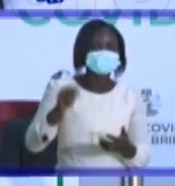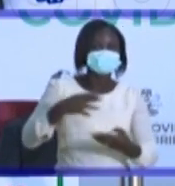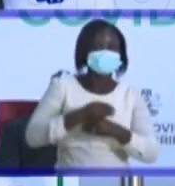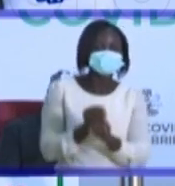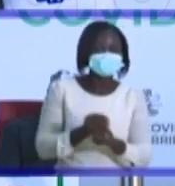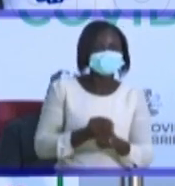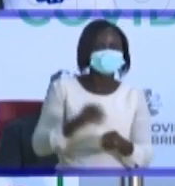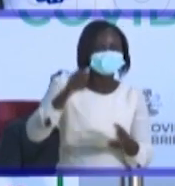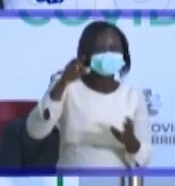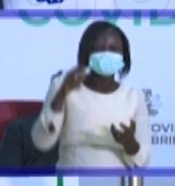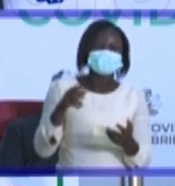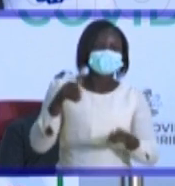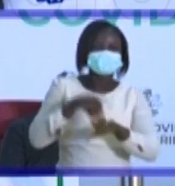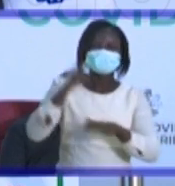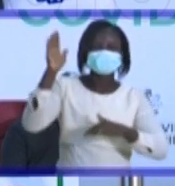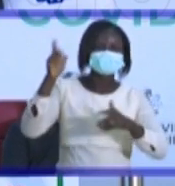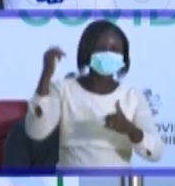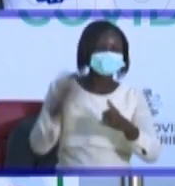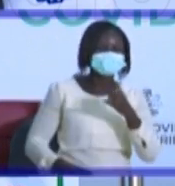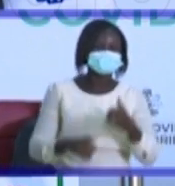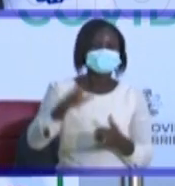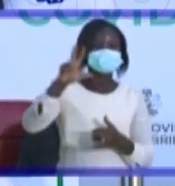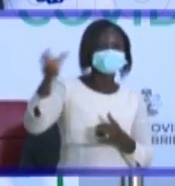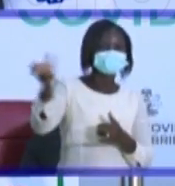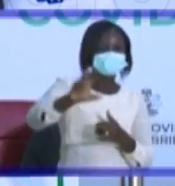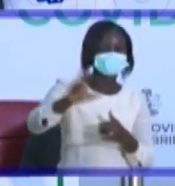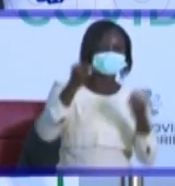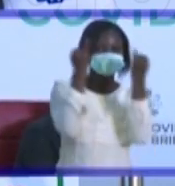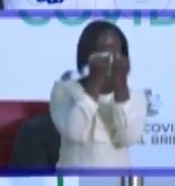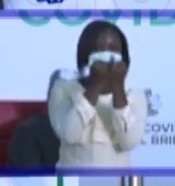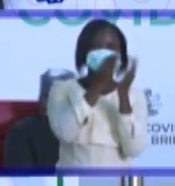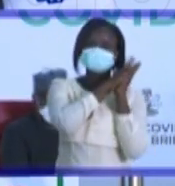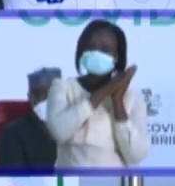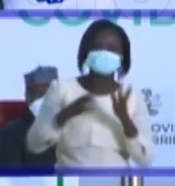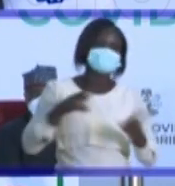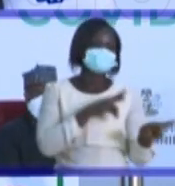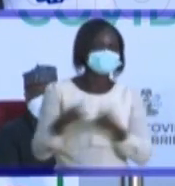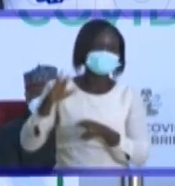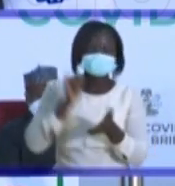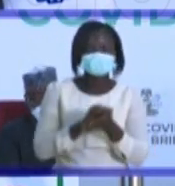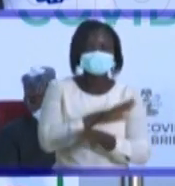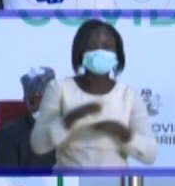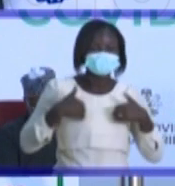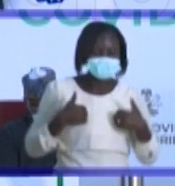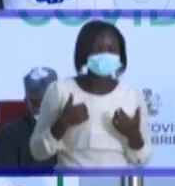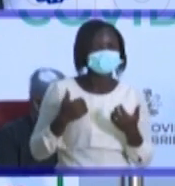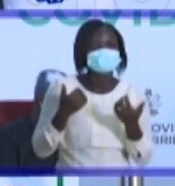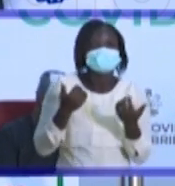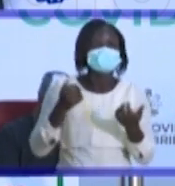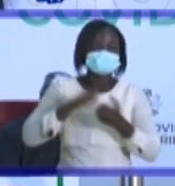300 isolation beds ready so that the national health system does not run out of COVID-19 bed spaces.